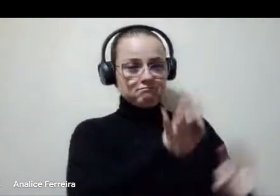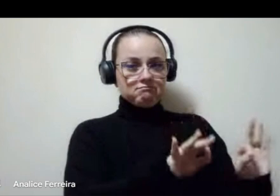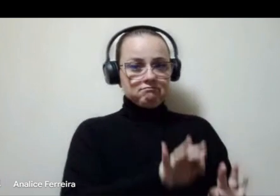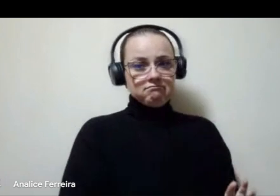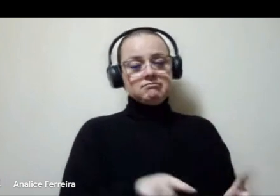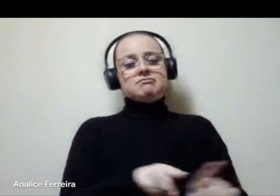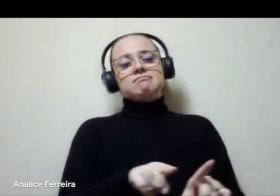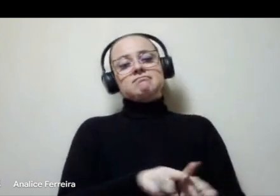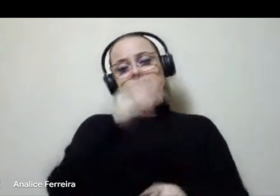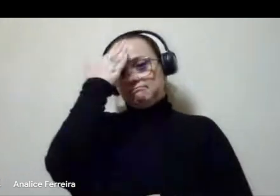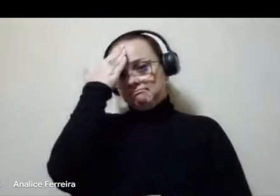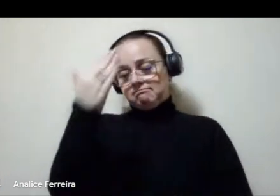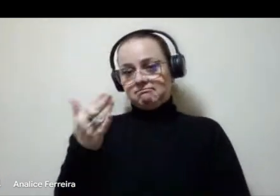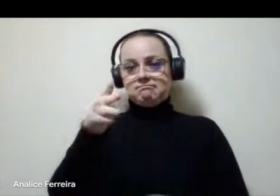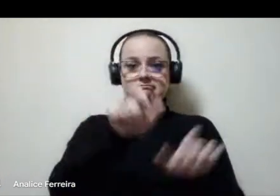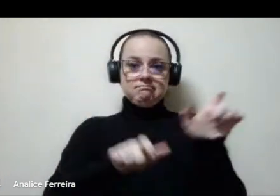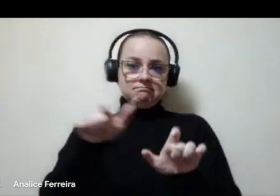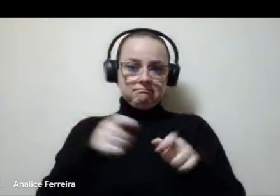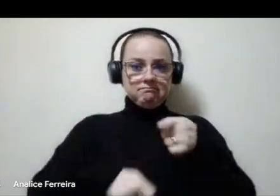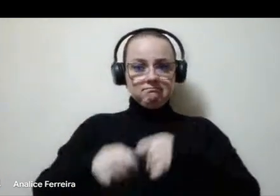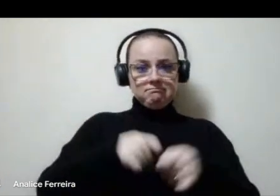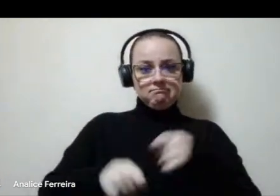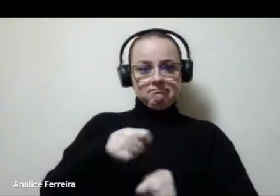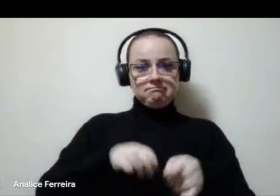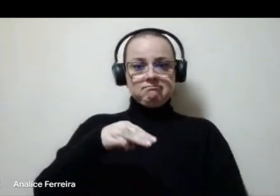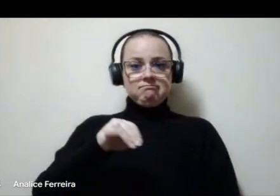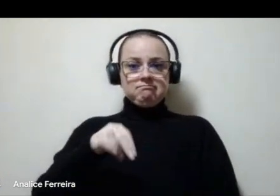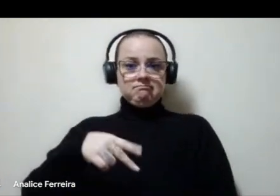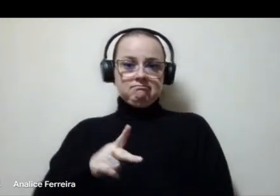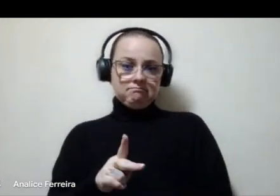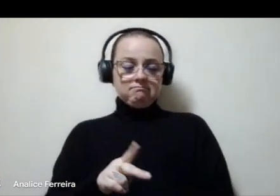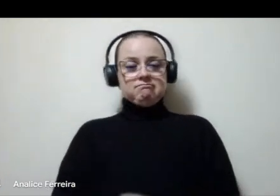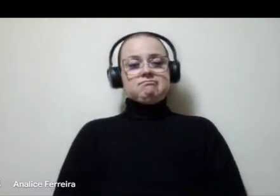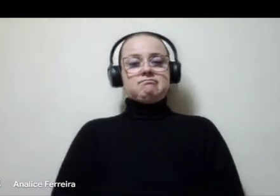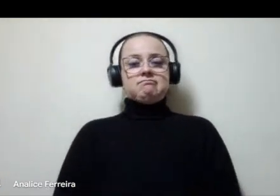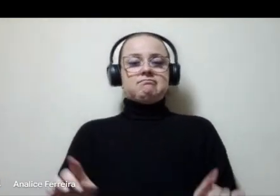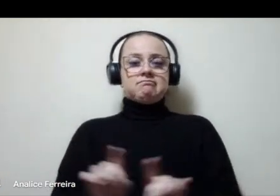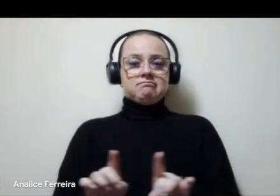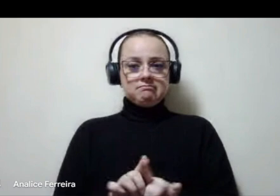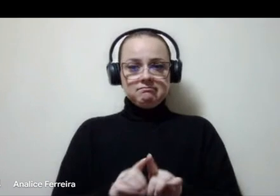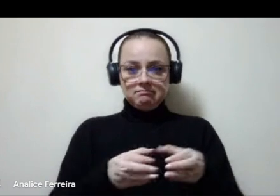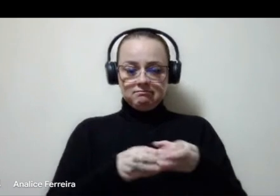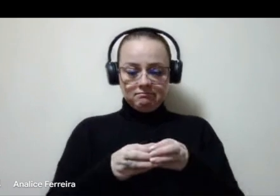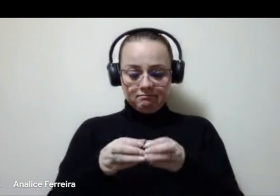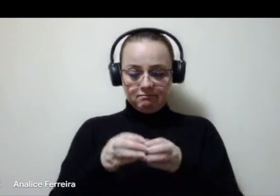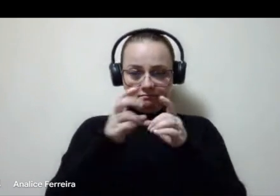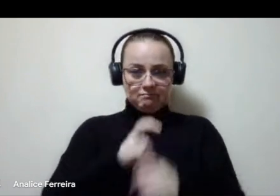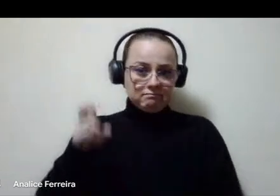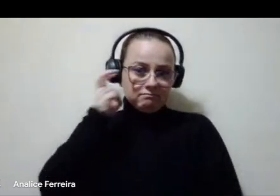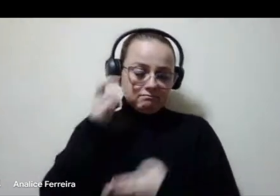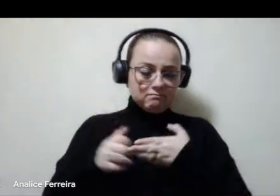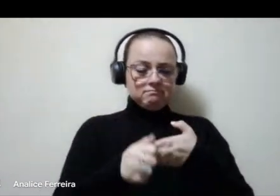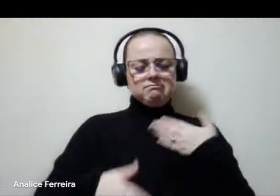thank you very much the presence of the staff of the Ministry of Minc. And also the committee of the culture that are following this whole process.